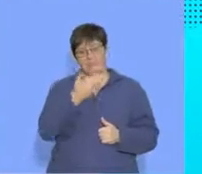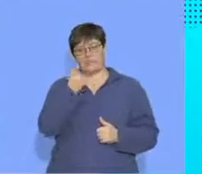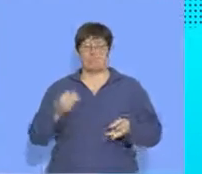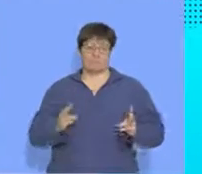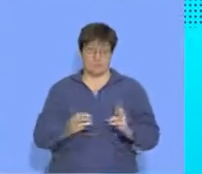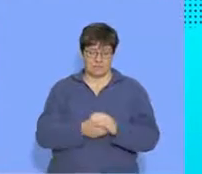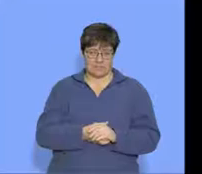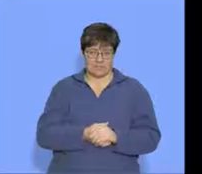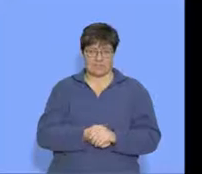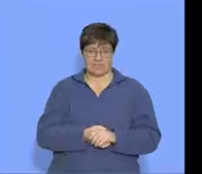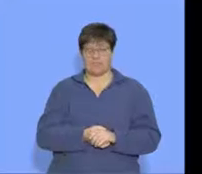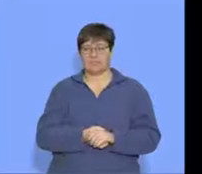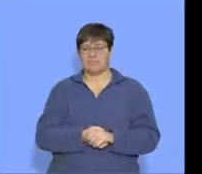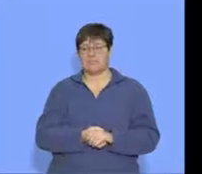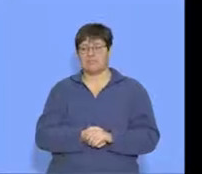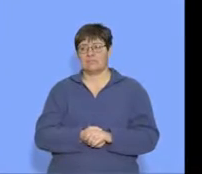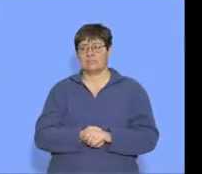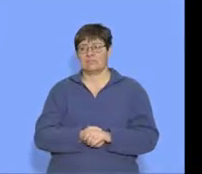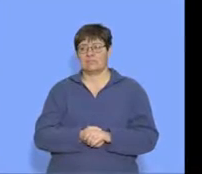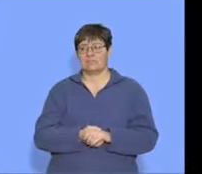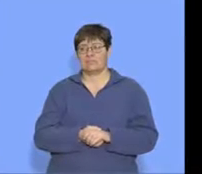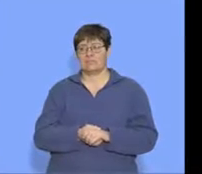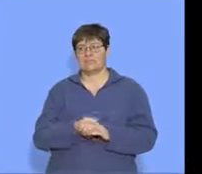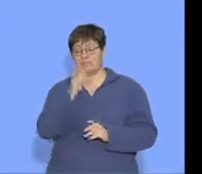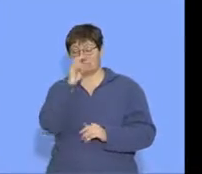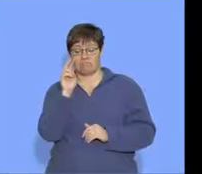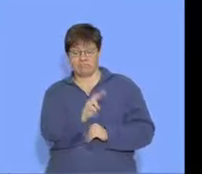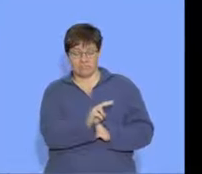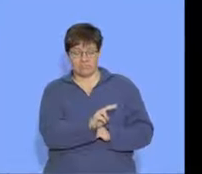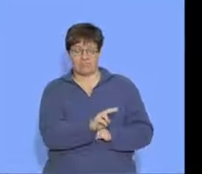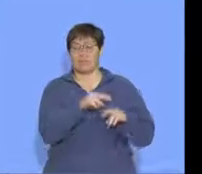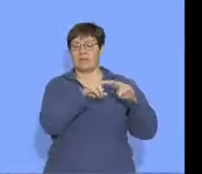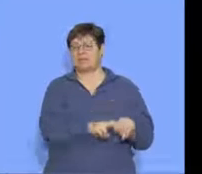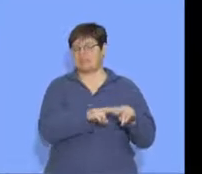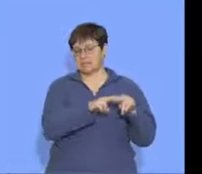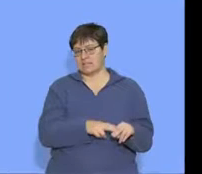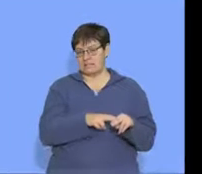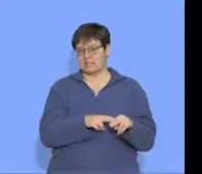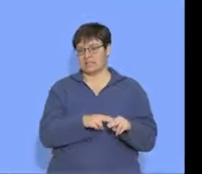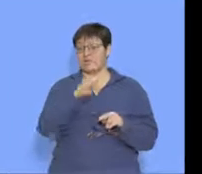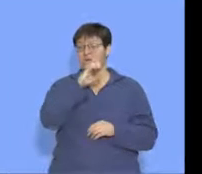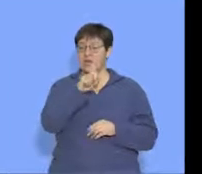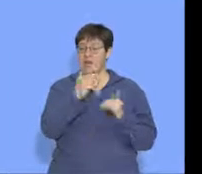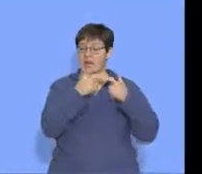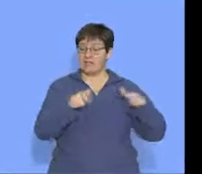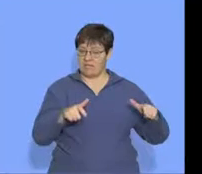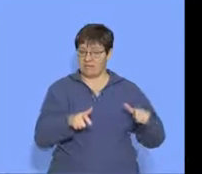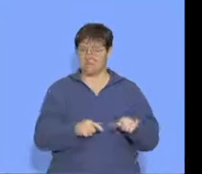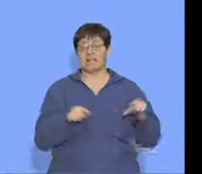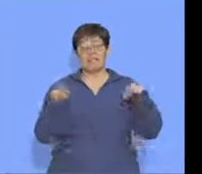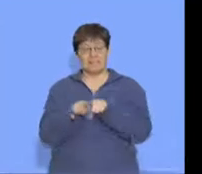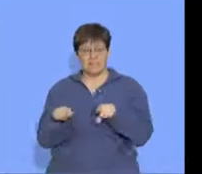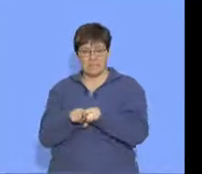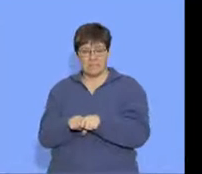that. So if you do look at this, our dependent variables are the chlorine level as well as